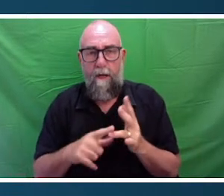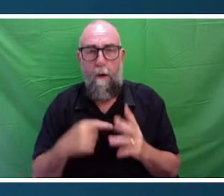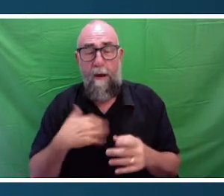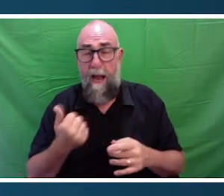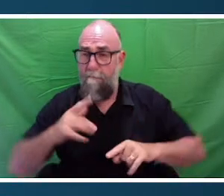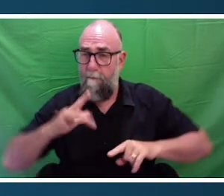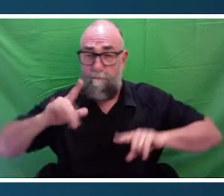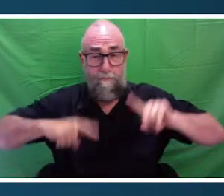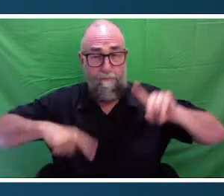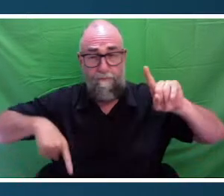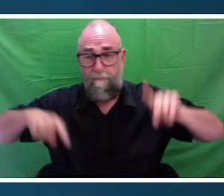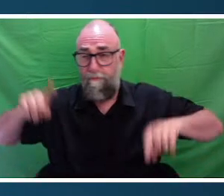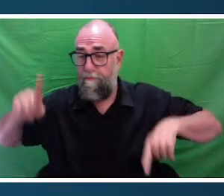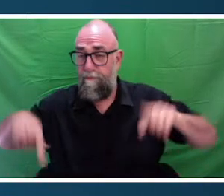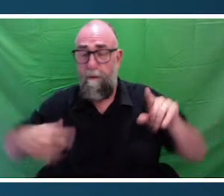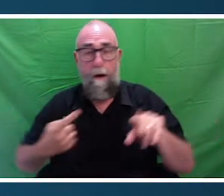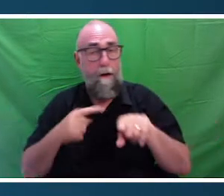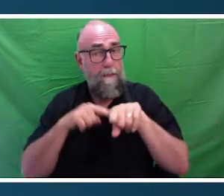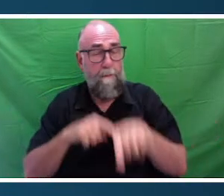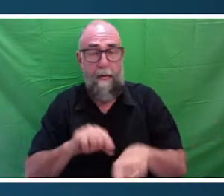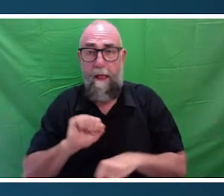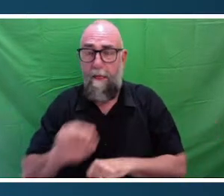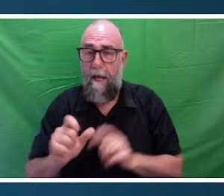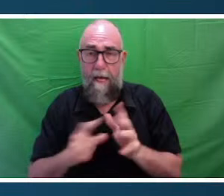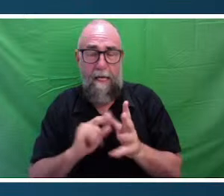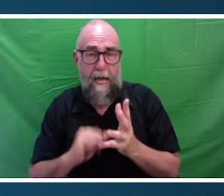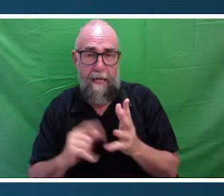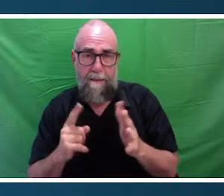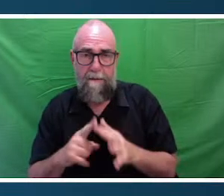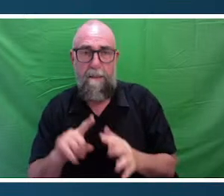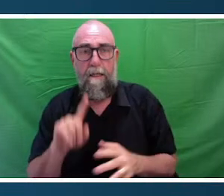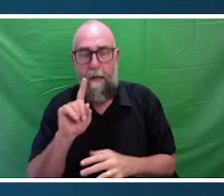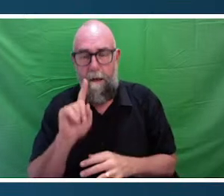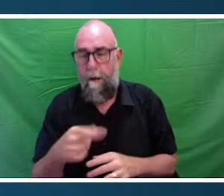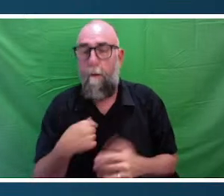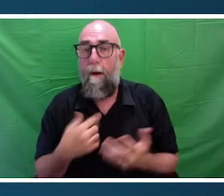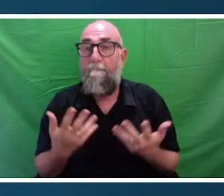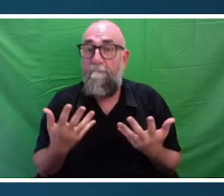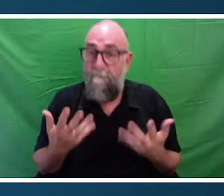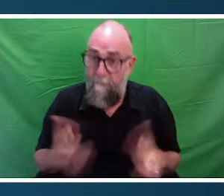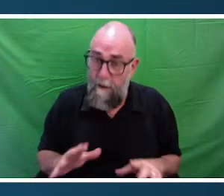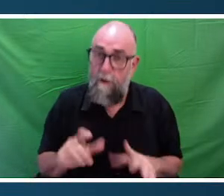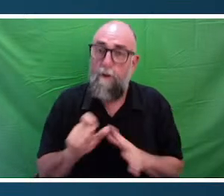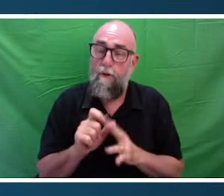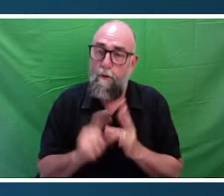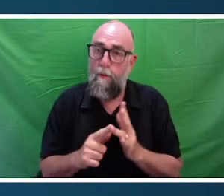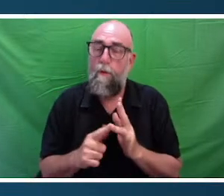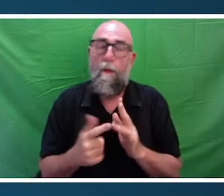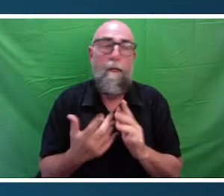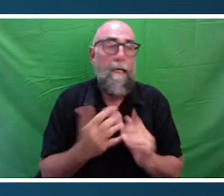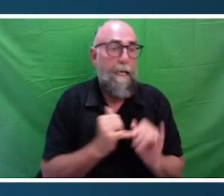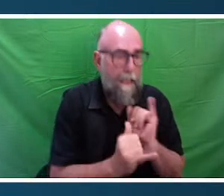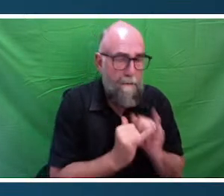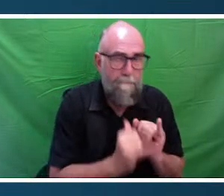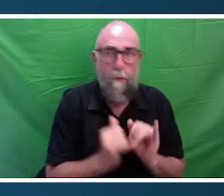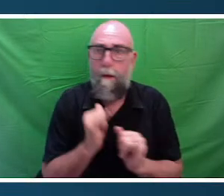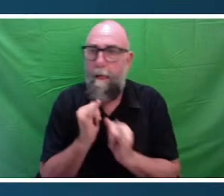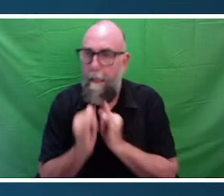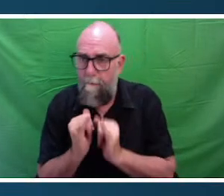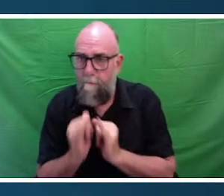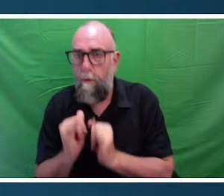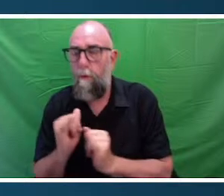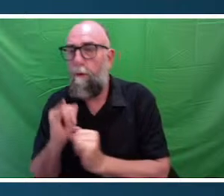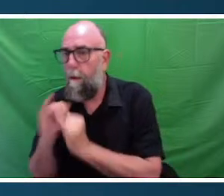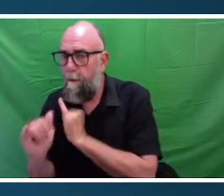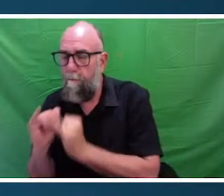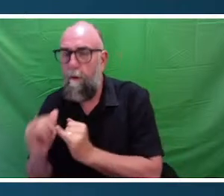cases. But luckily, we did the in-depth qualitative interviews, which help us to confirm the overall